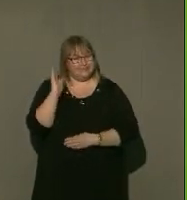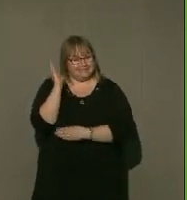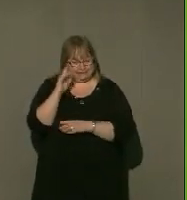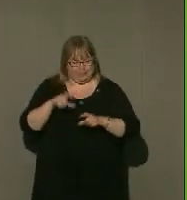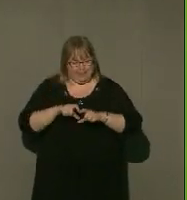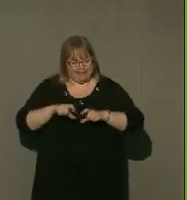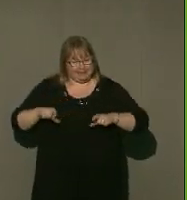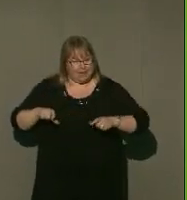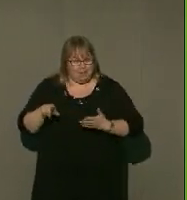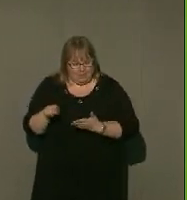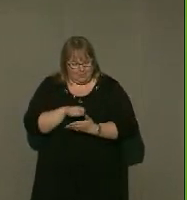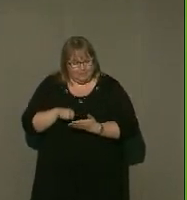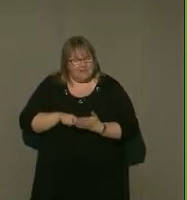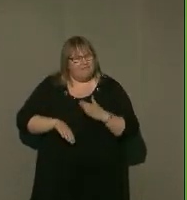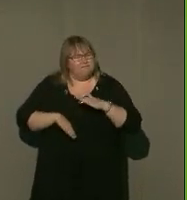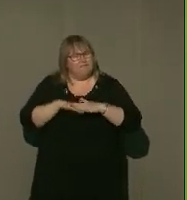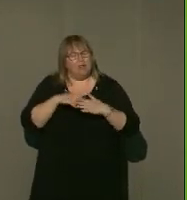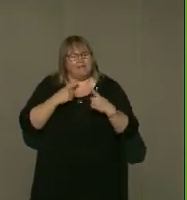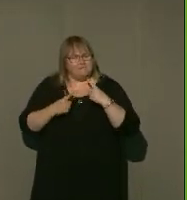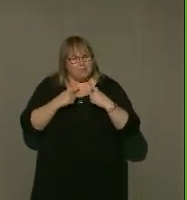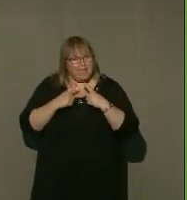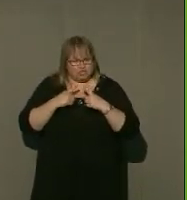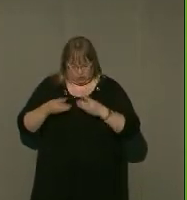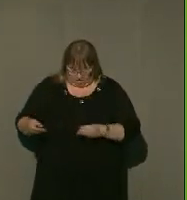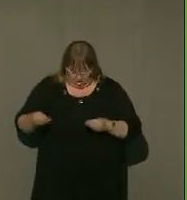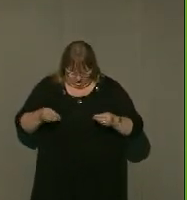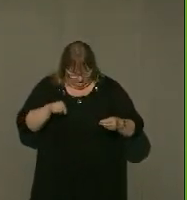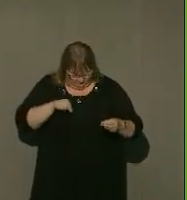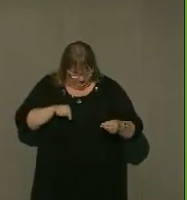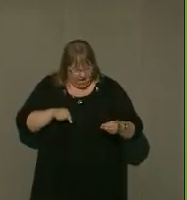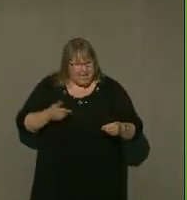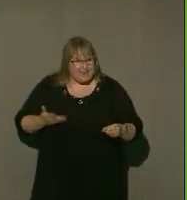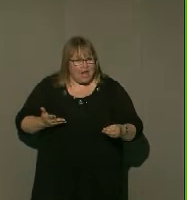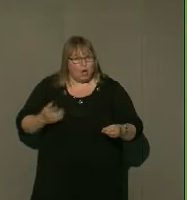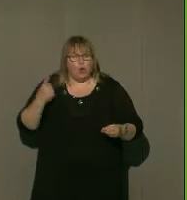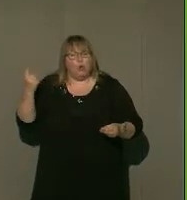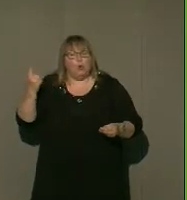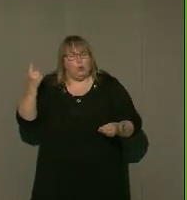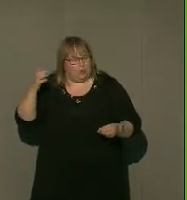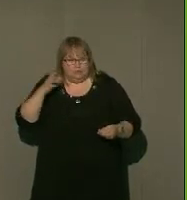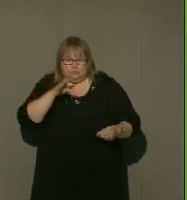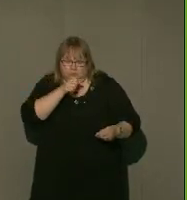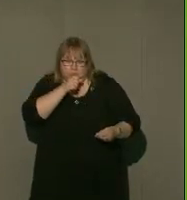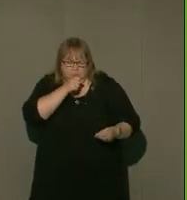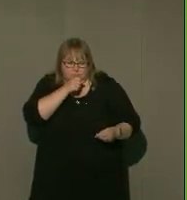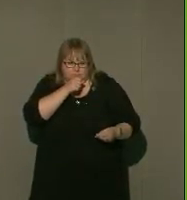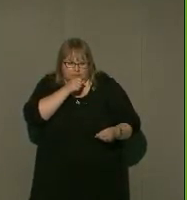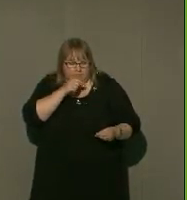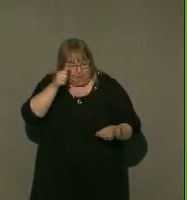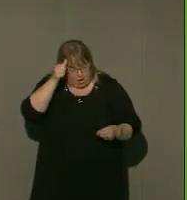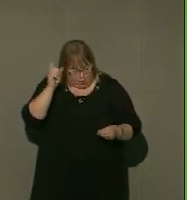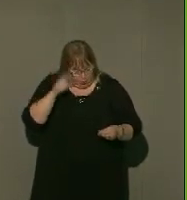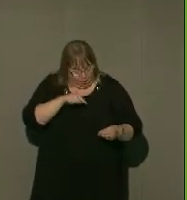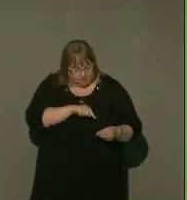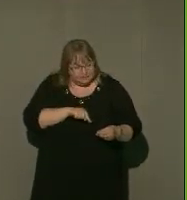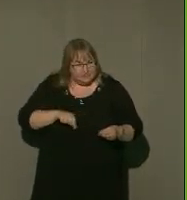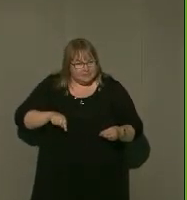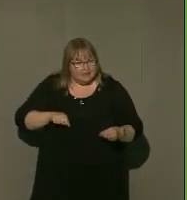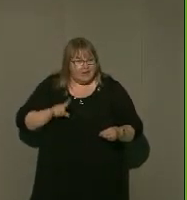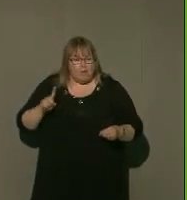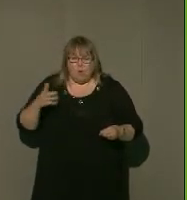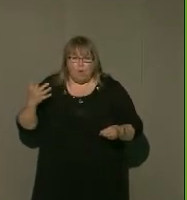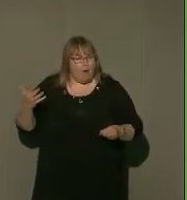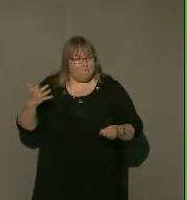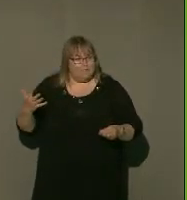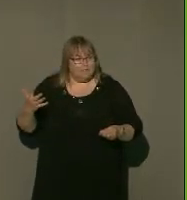it in completely. I do have one sitting in front of me. I'm not going to say who it's from. I know what they want to speak about, but they have not